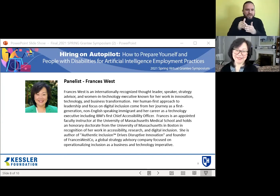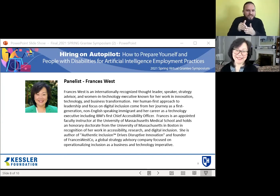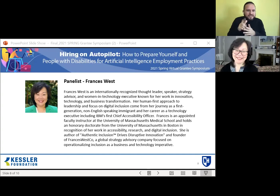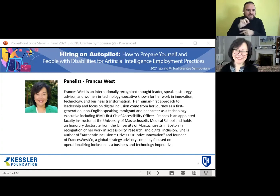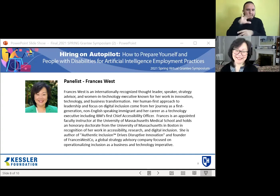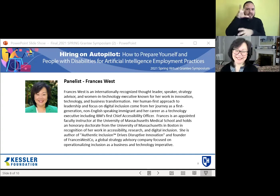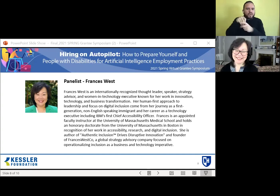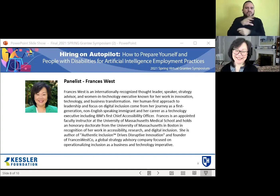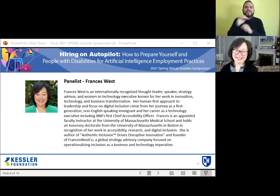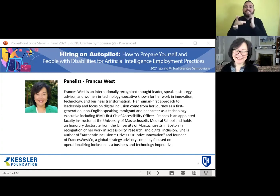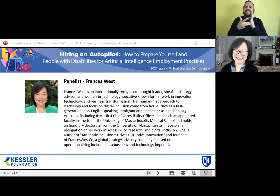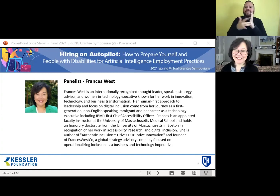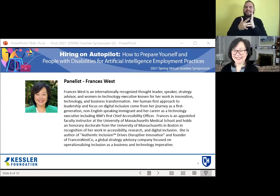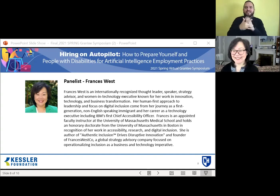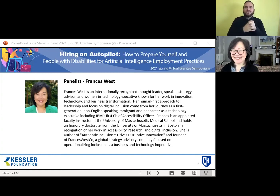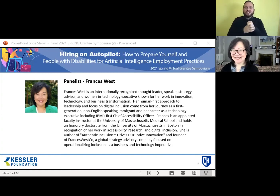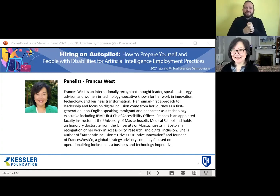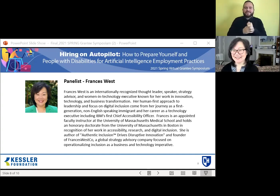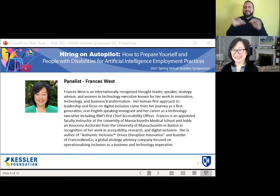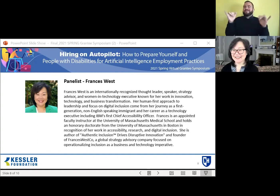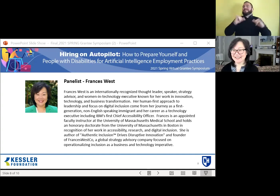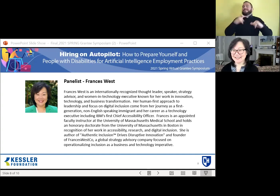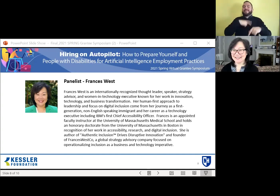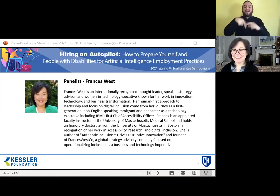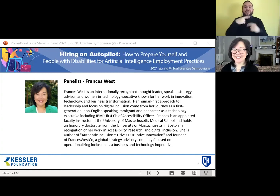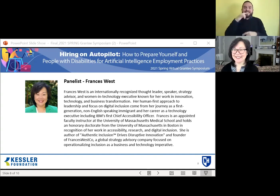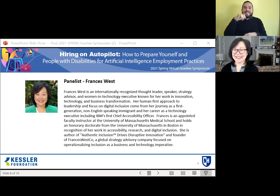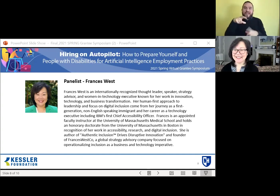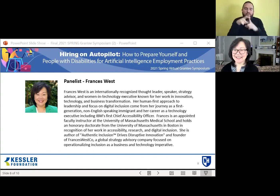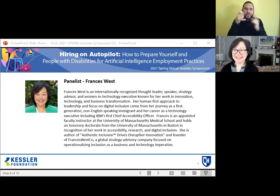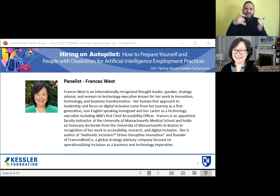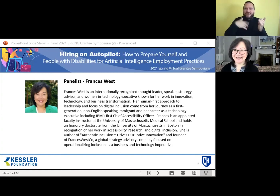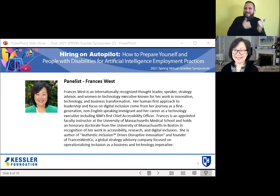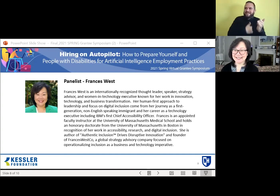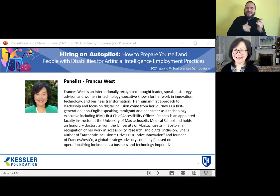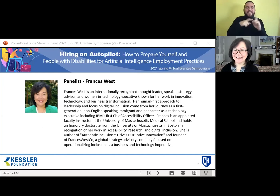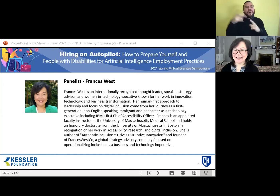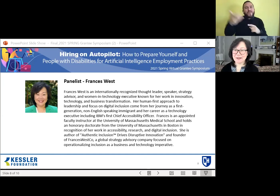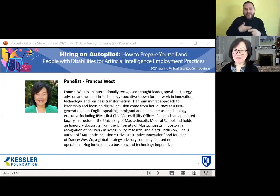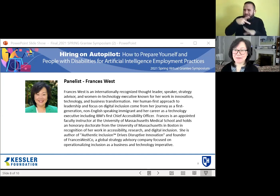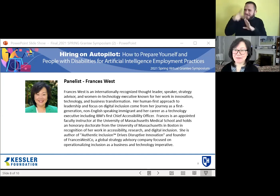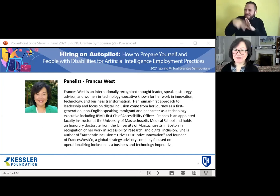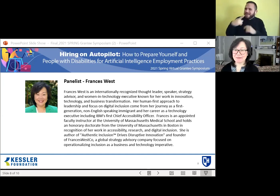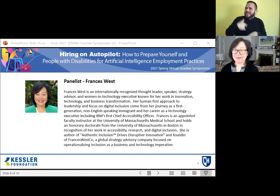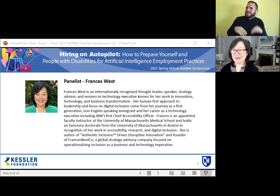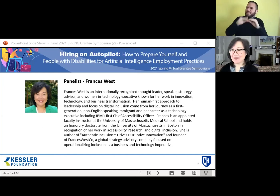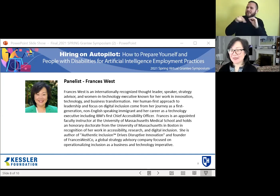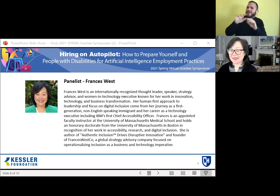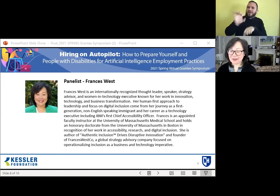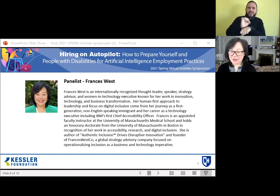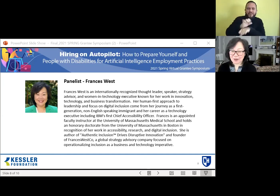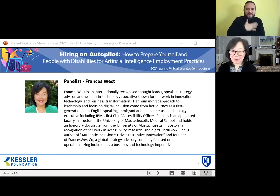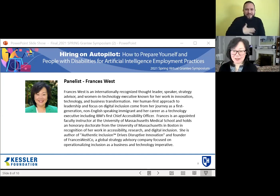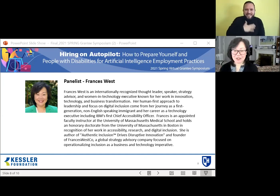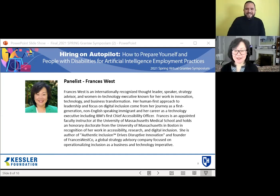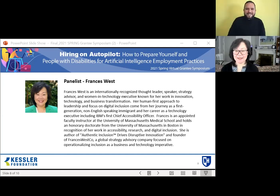and technology imperative. I could not say that word today, Frances, but welcome to the program and tell us a little bit more about your work. Well, thank